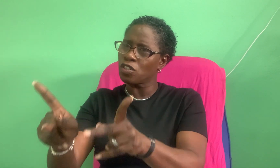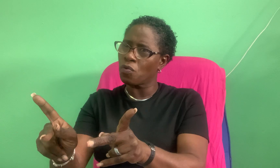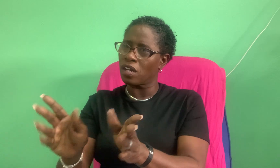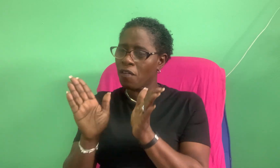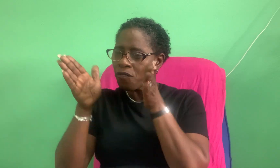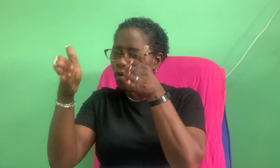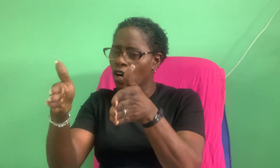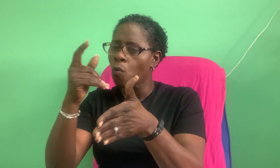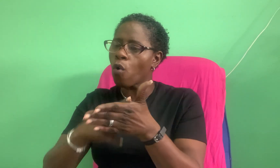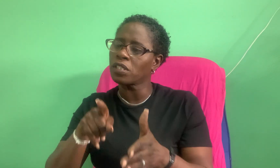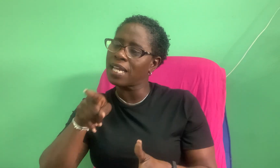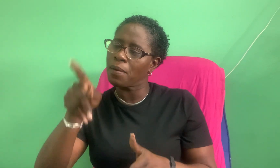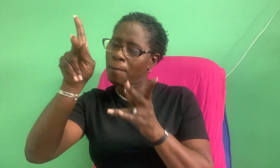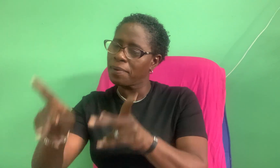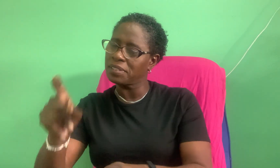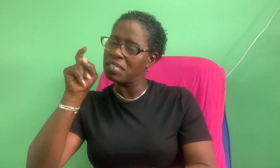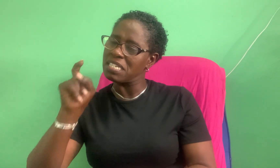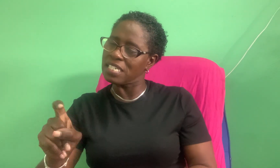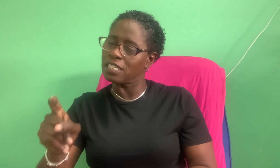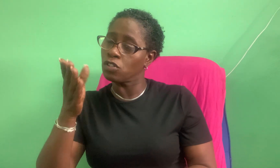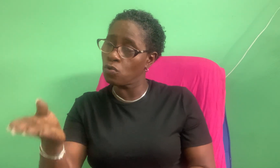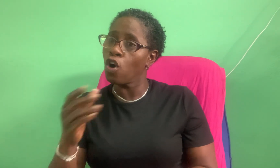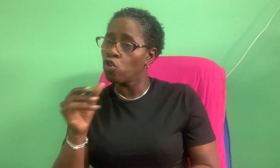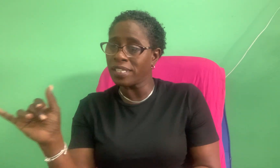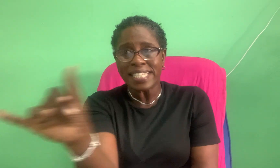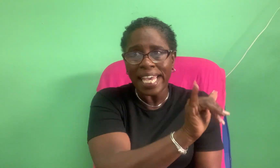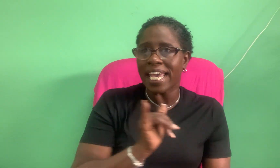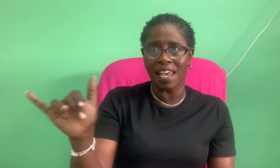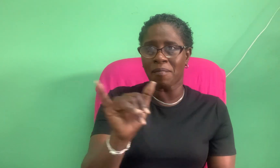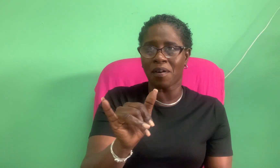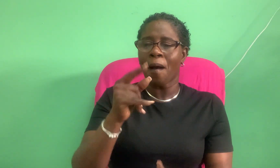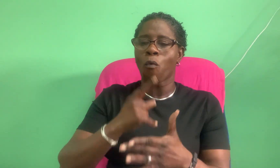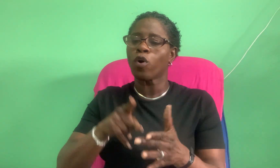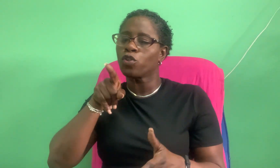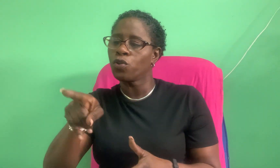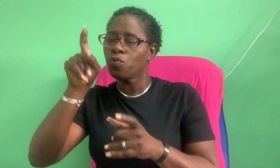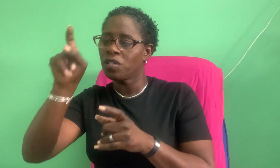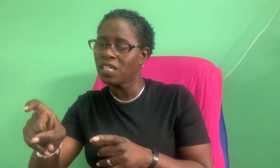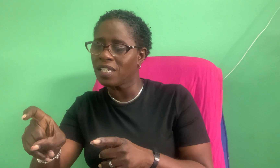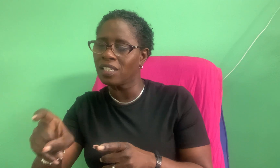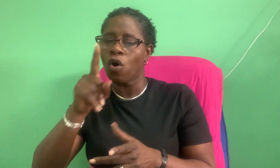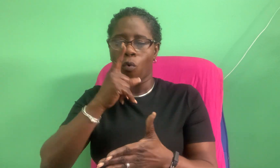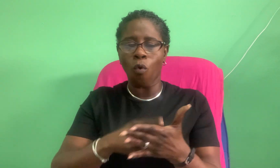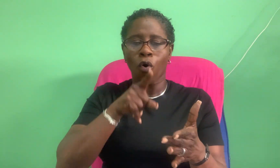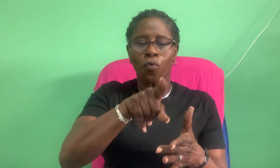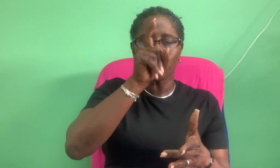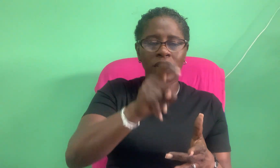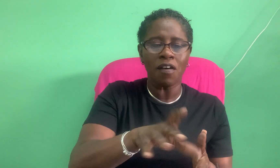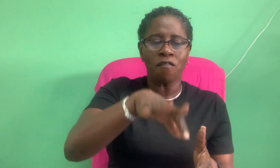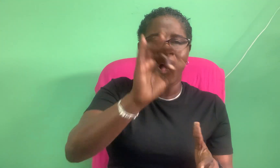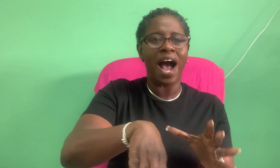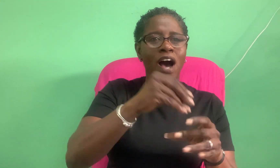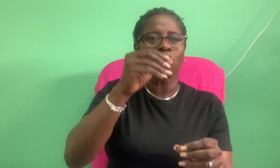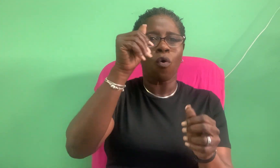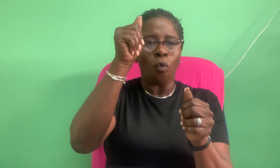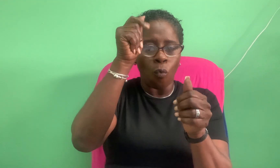approach of the needs of the person right in front of us, and be able to offer a wide variety of solutions based on those needs and be